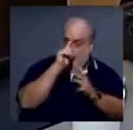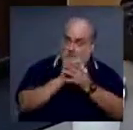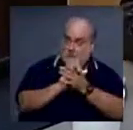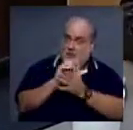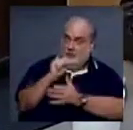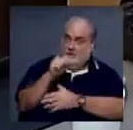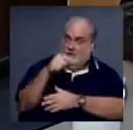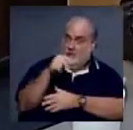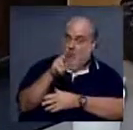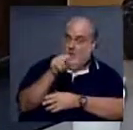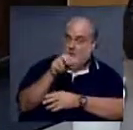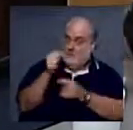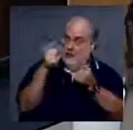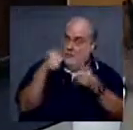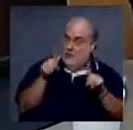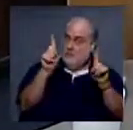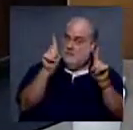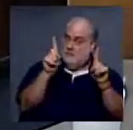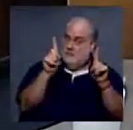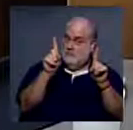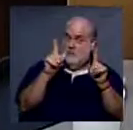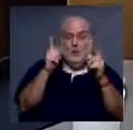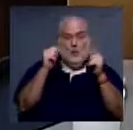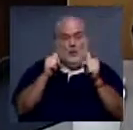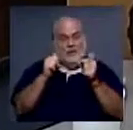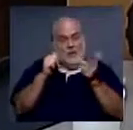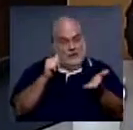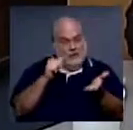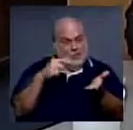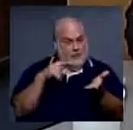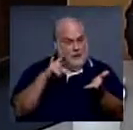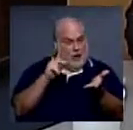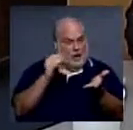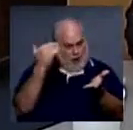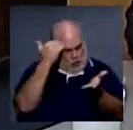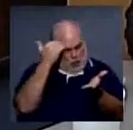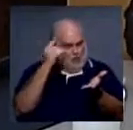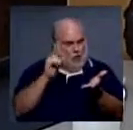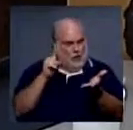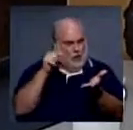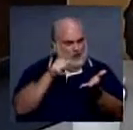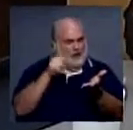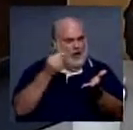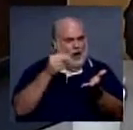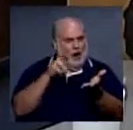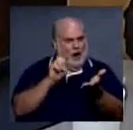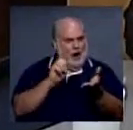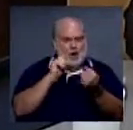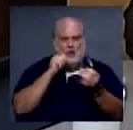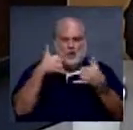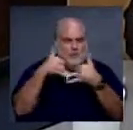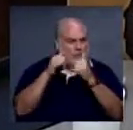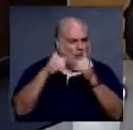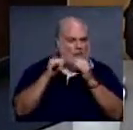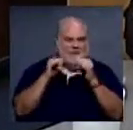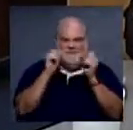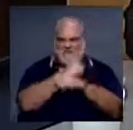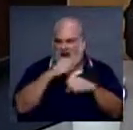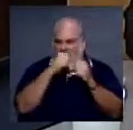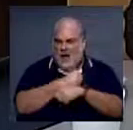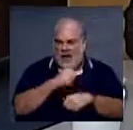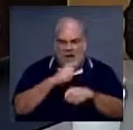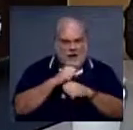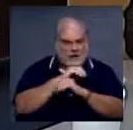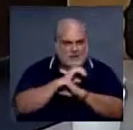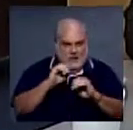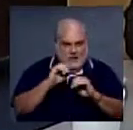work. Because when they're in that park, I know exactly where they are. We don't have any bullying, we don't have any kids fighting, we don't have any